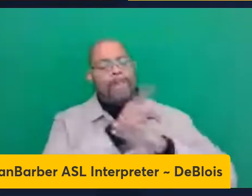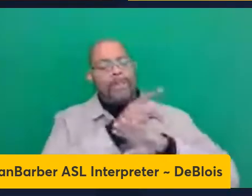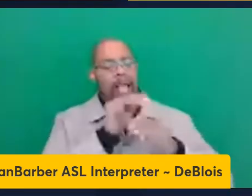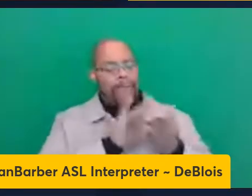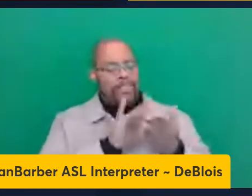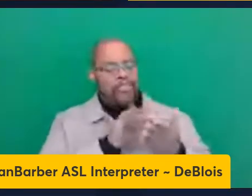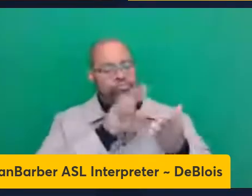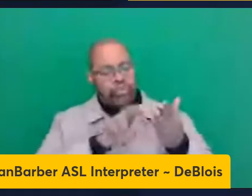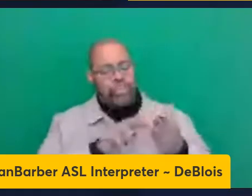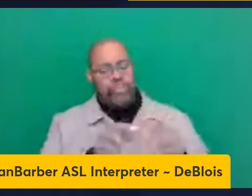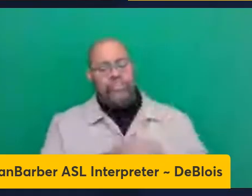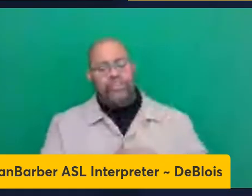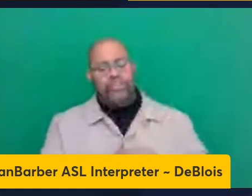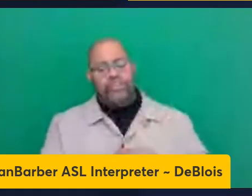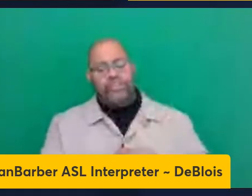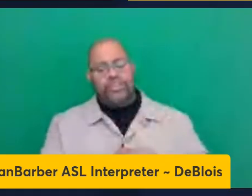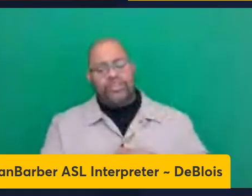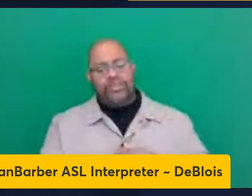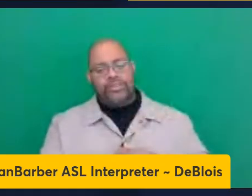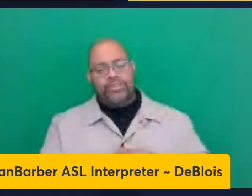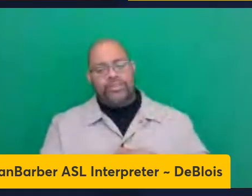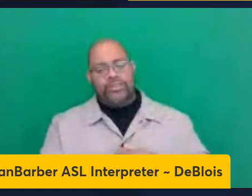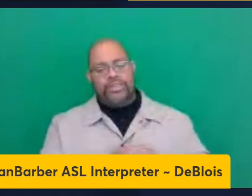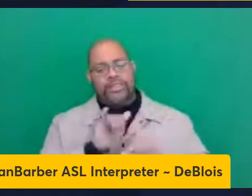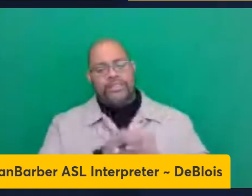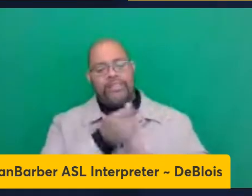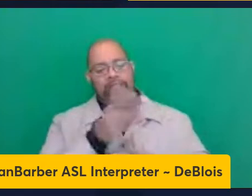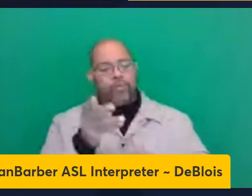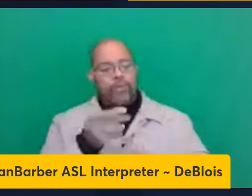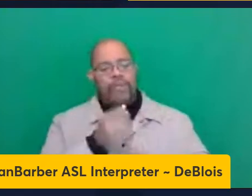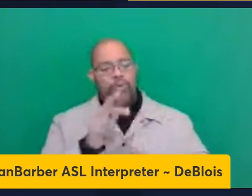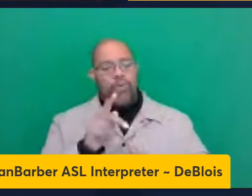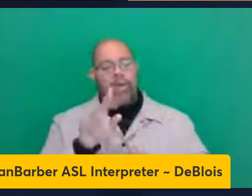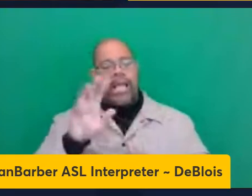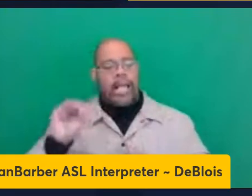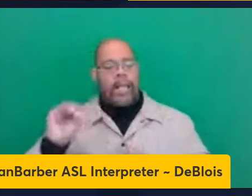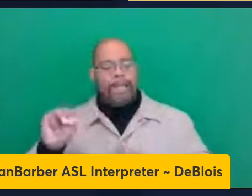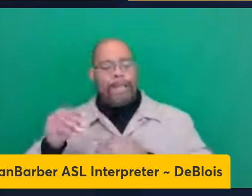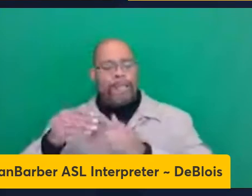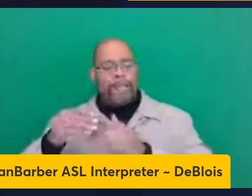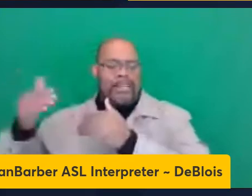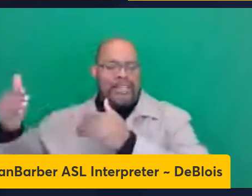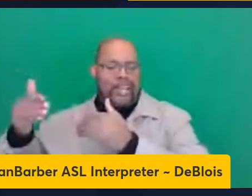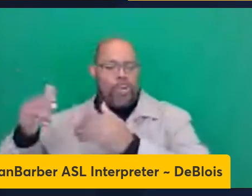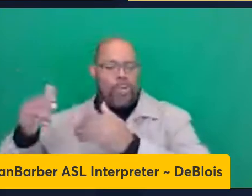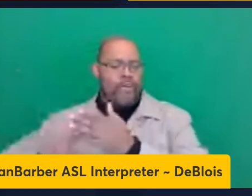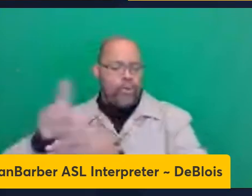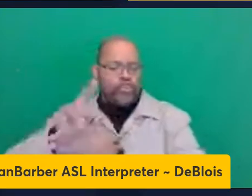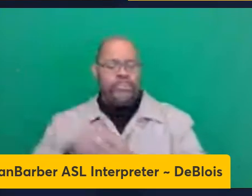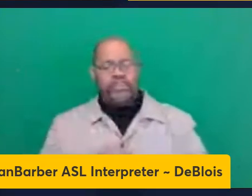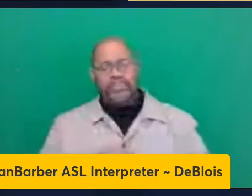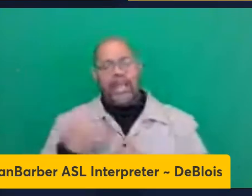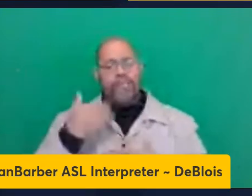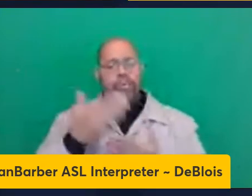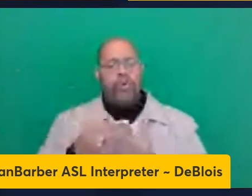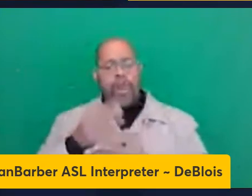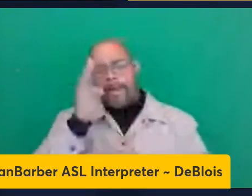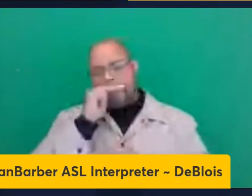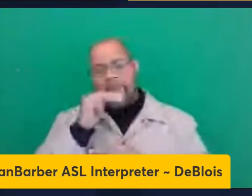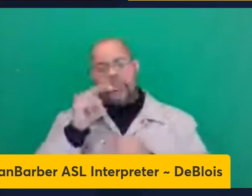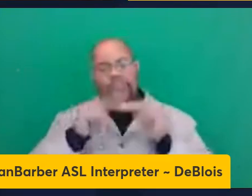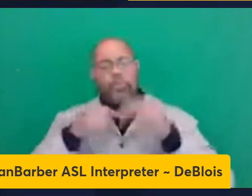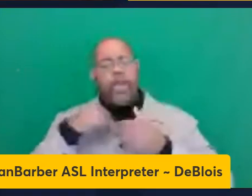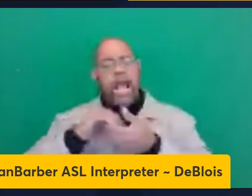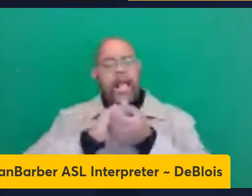is a few kilometers outside the university, which also has a good mouse facility. So we